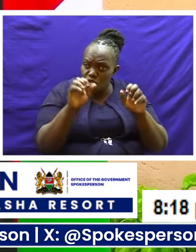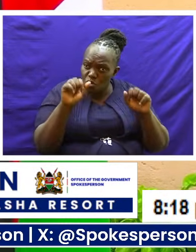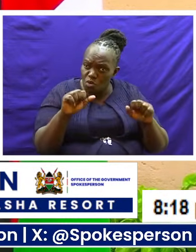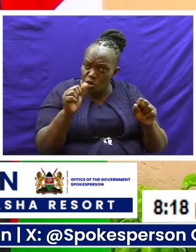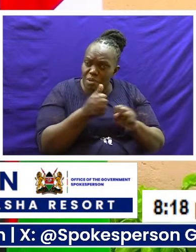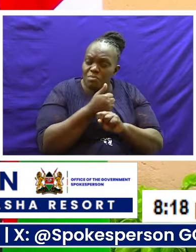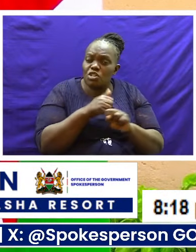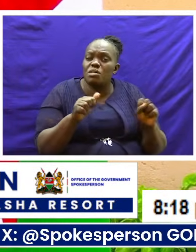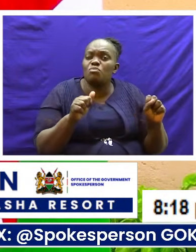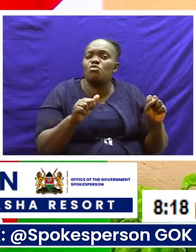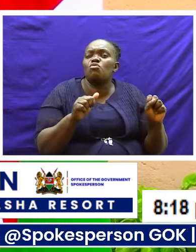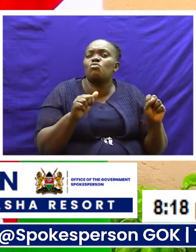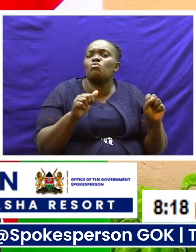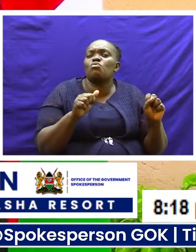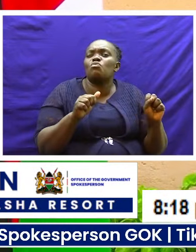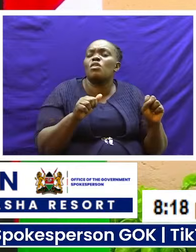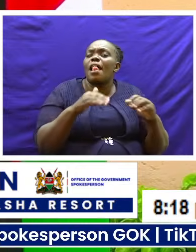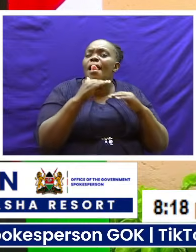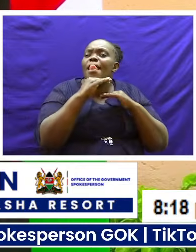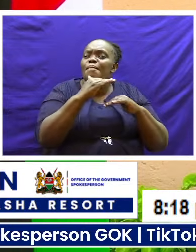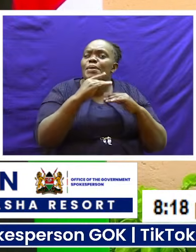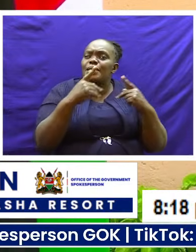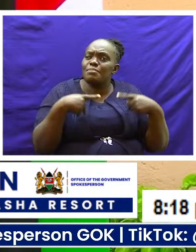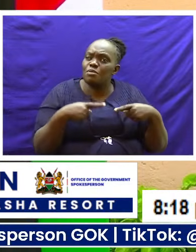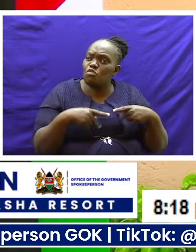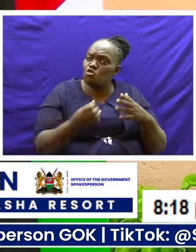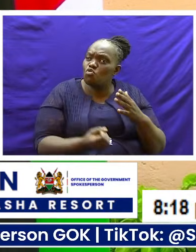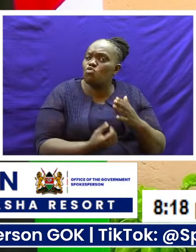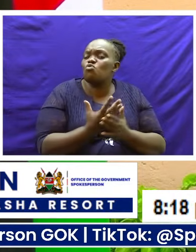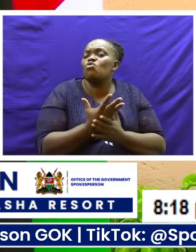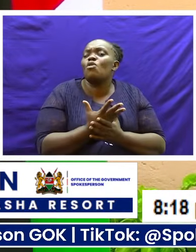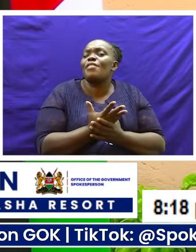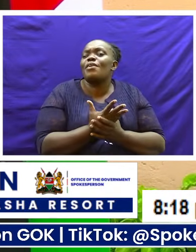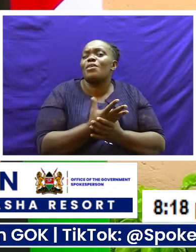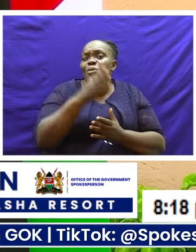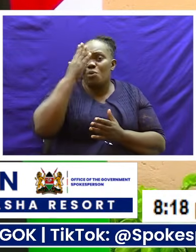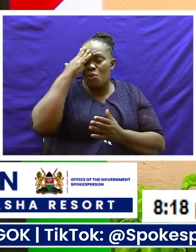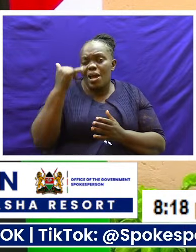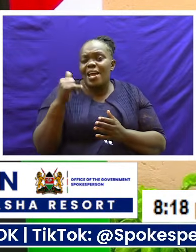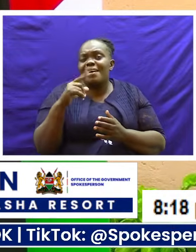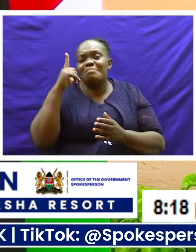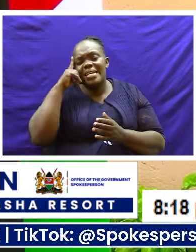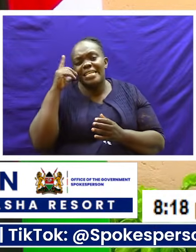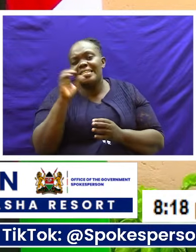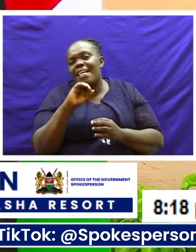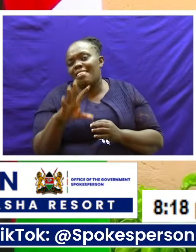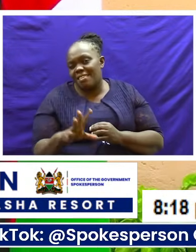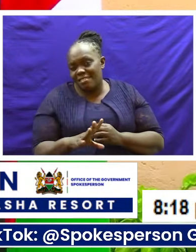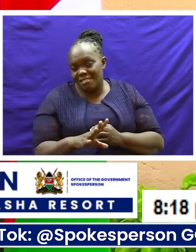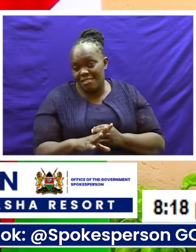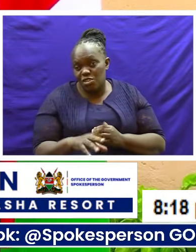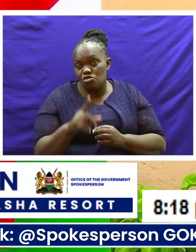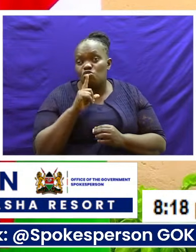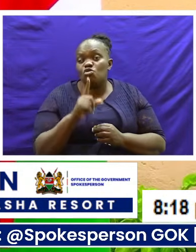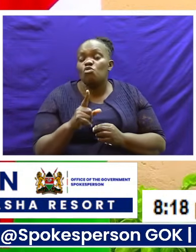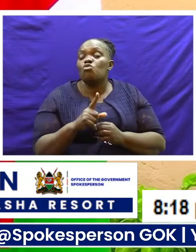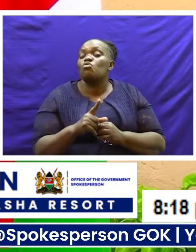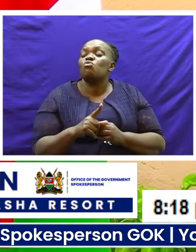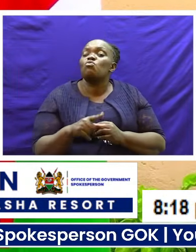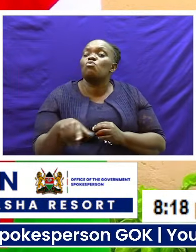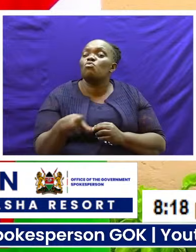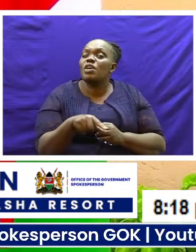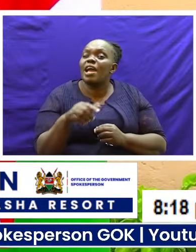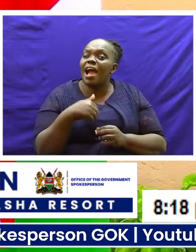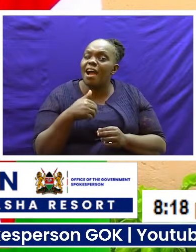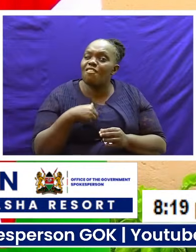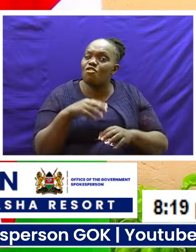cannot limit people's growth because there are no beds. Yeah. So we have